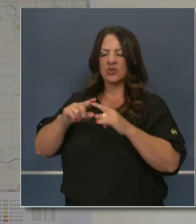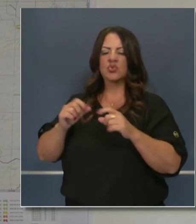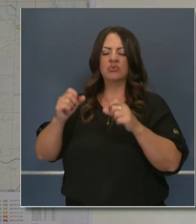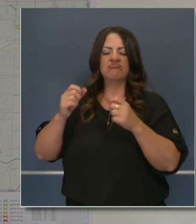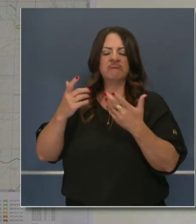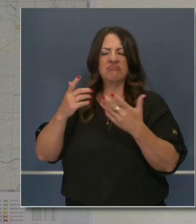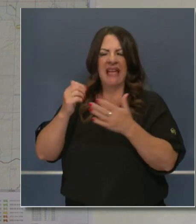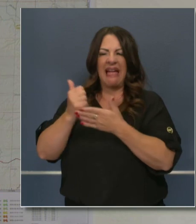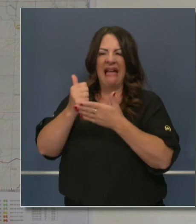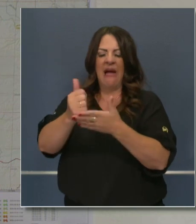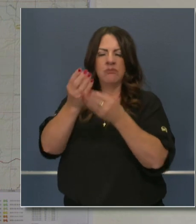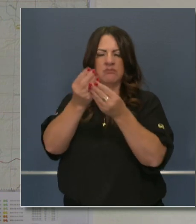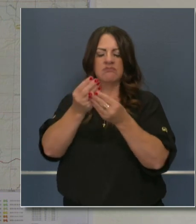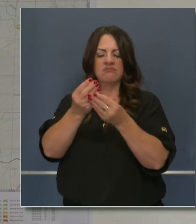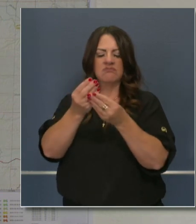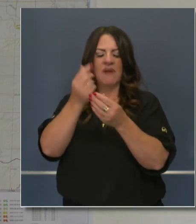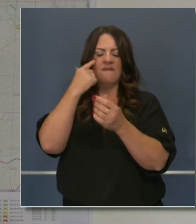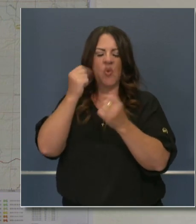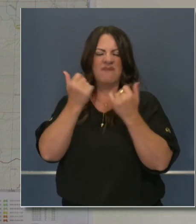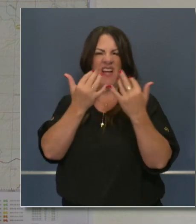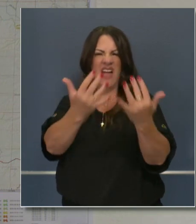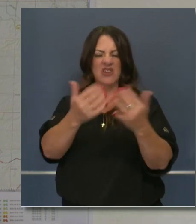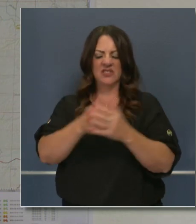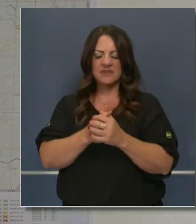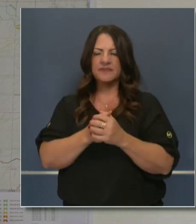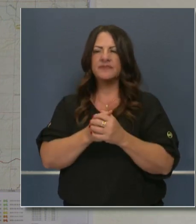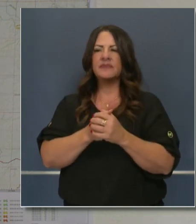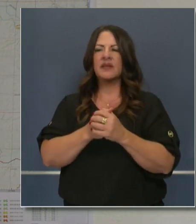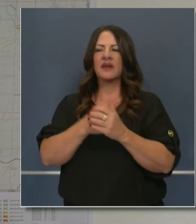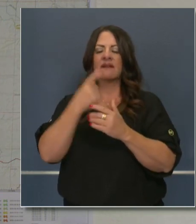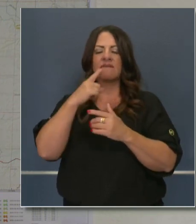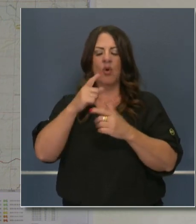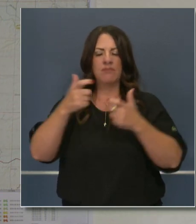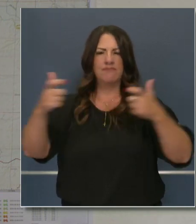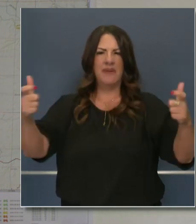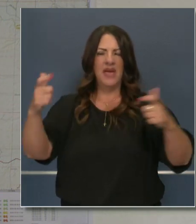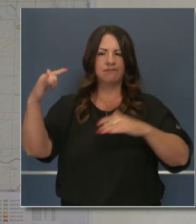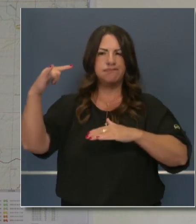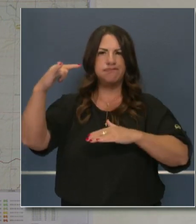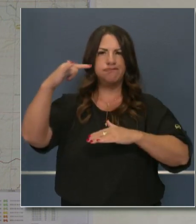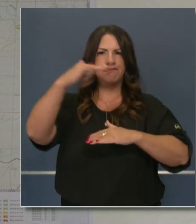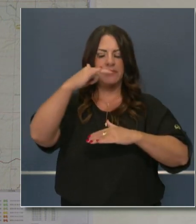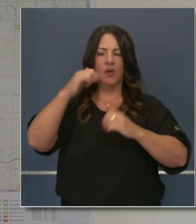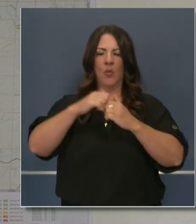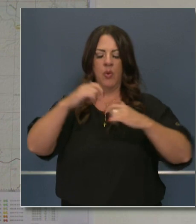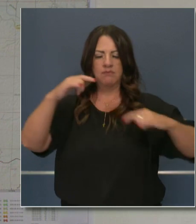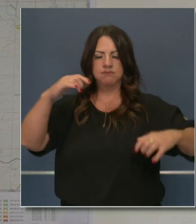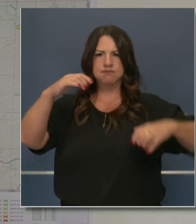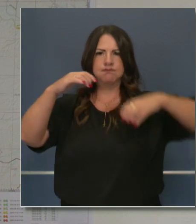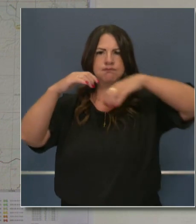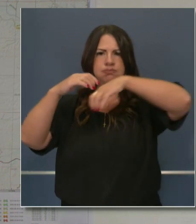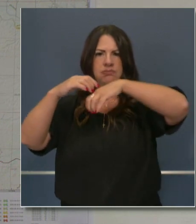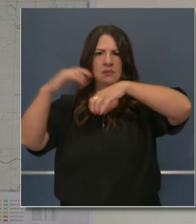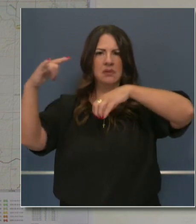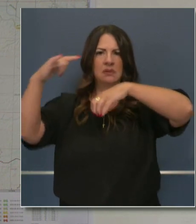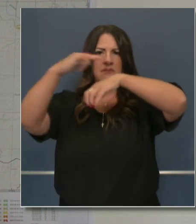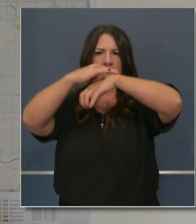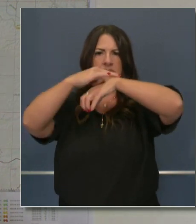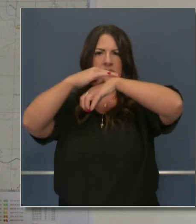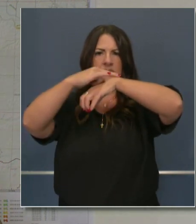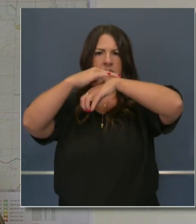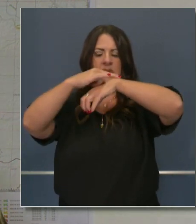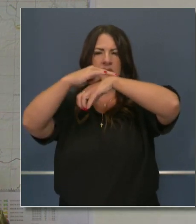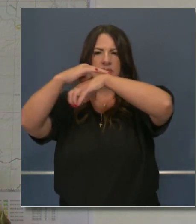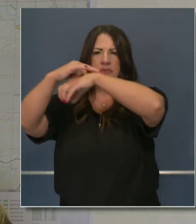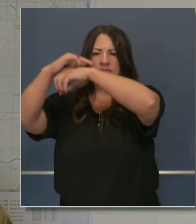our Air National Guard cargo aircraft that enables them to behave like air tankers to do fire suppression and put down retardant. We're